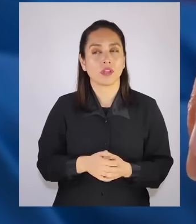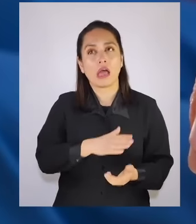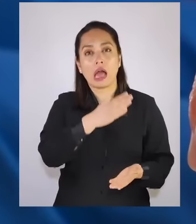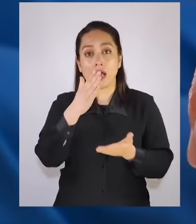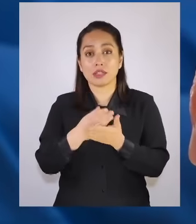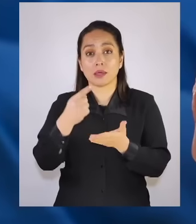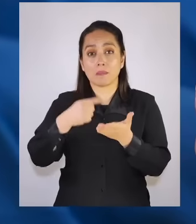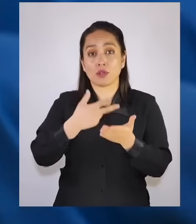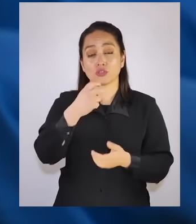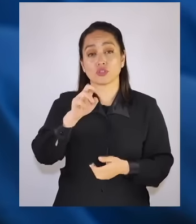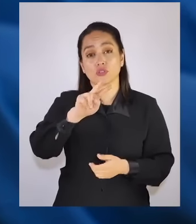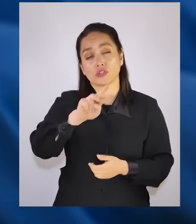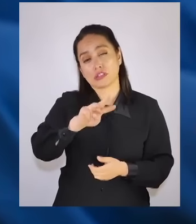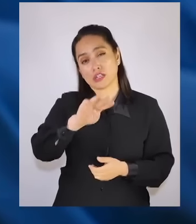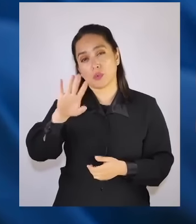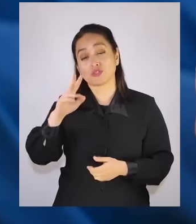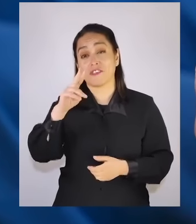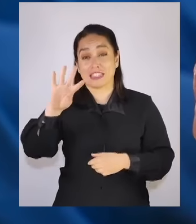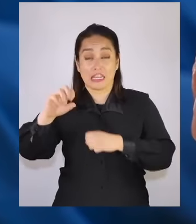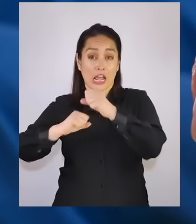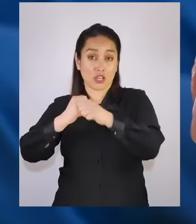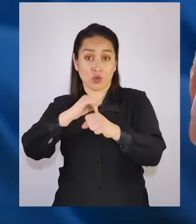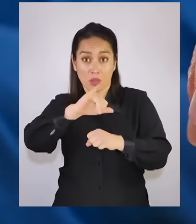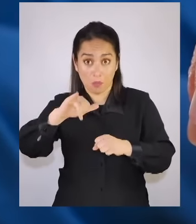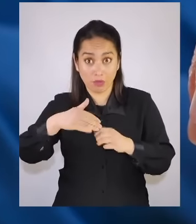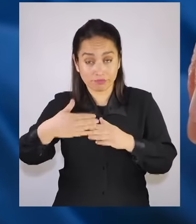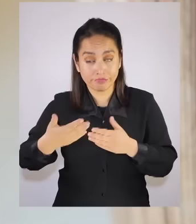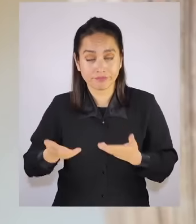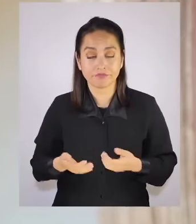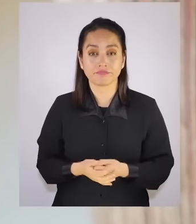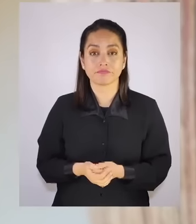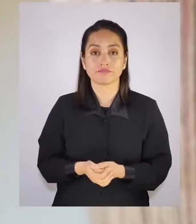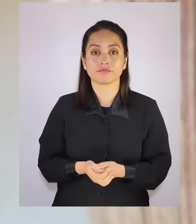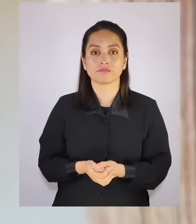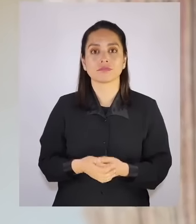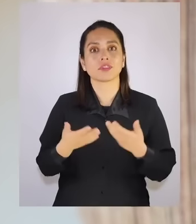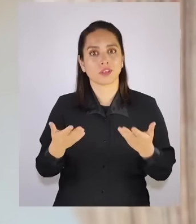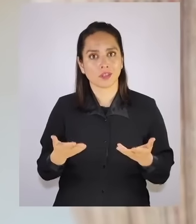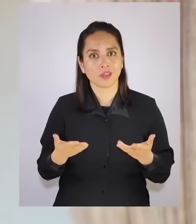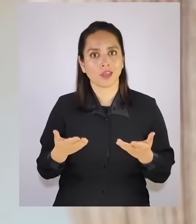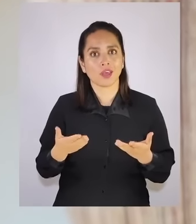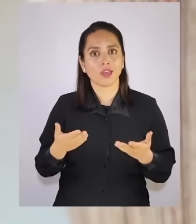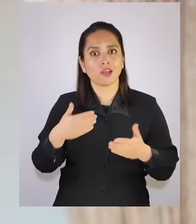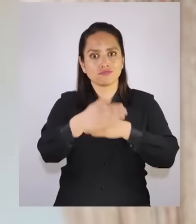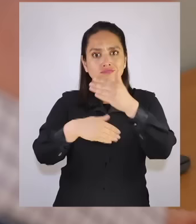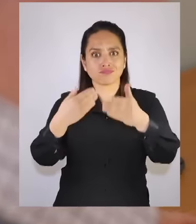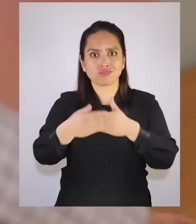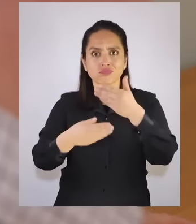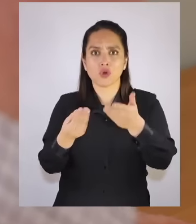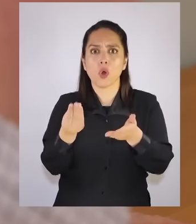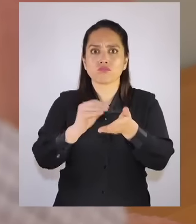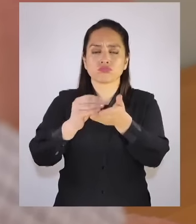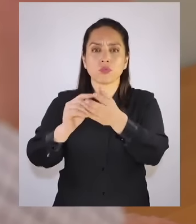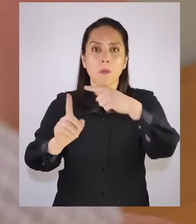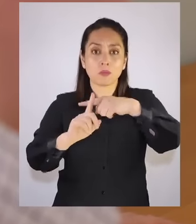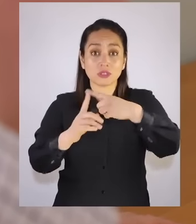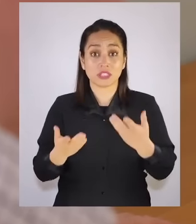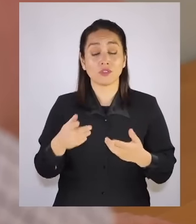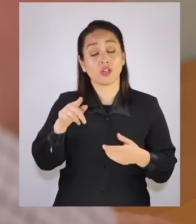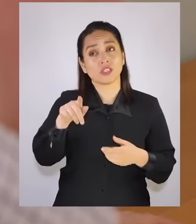until 1834, 23 years later, that it came to fruition. By this time, he